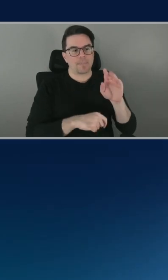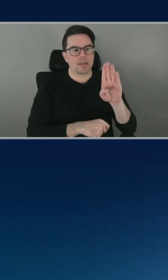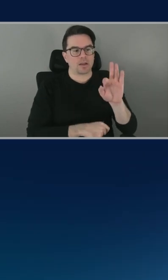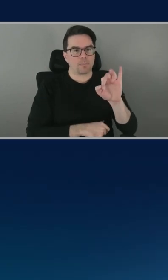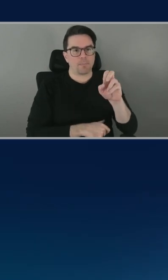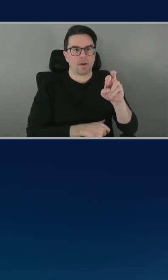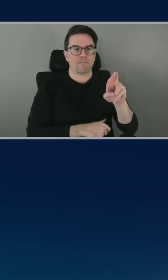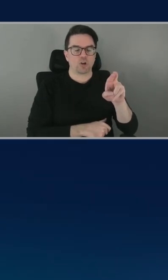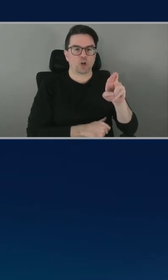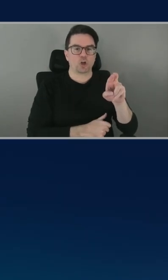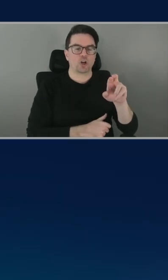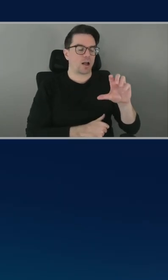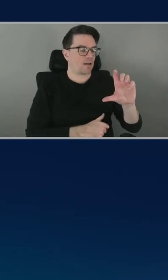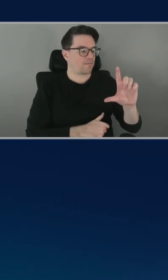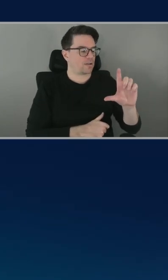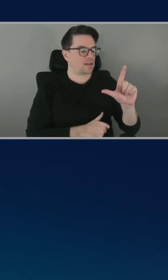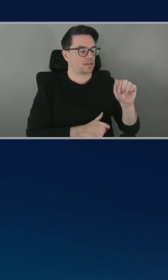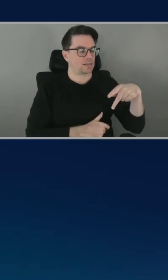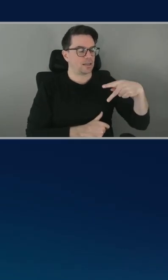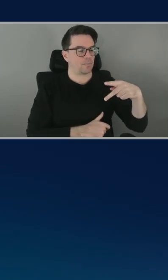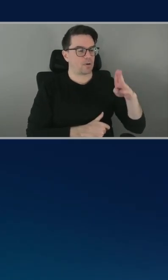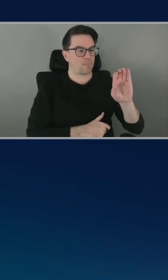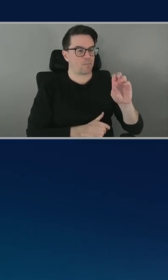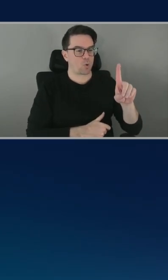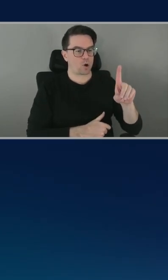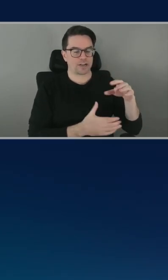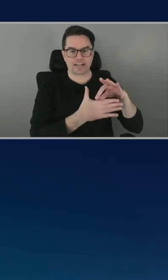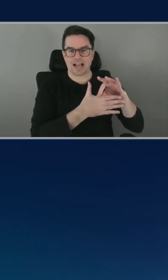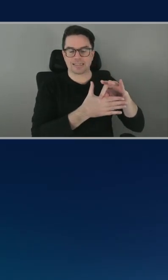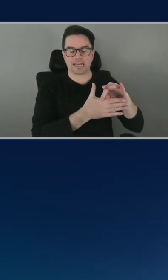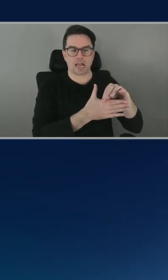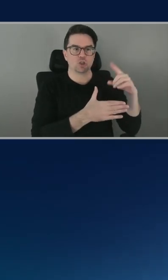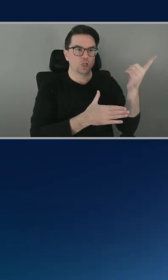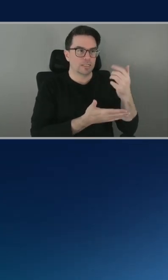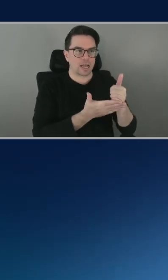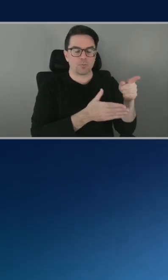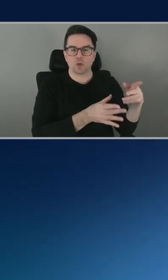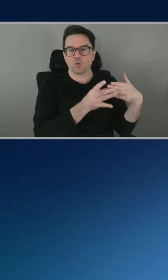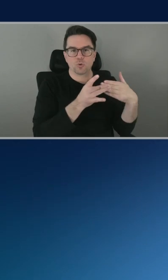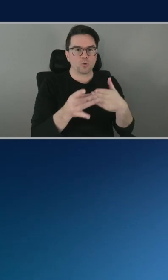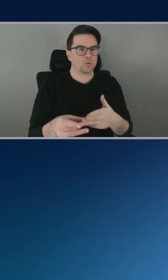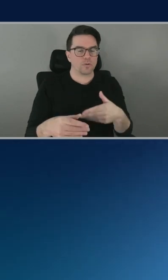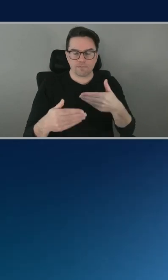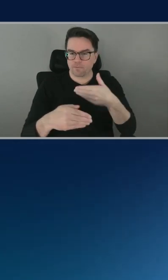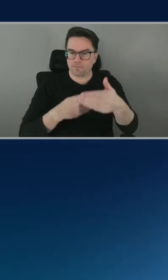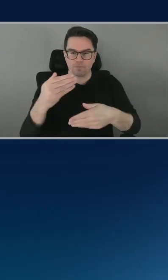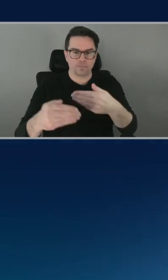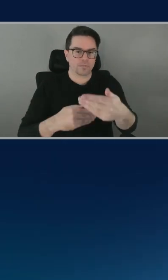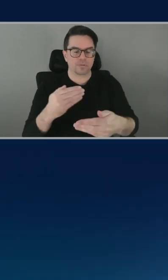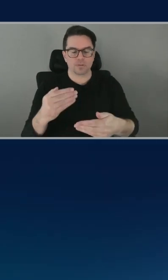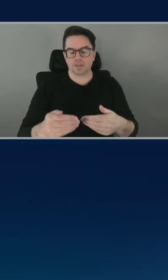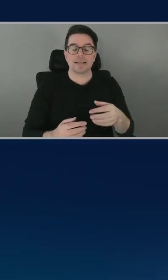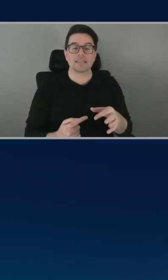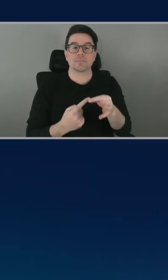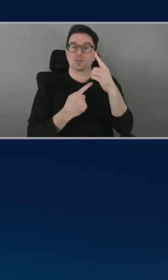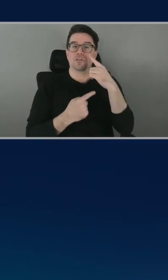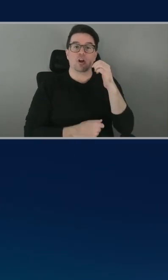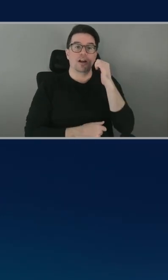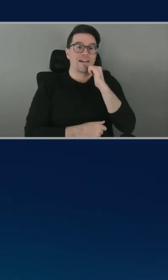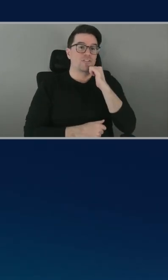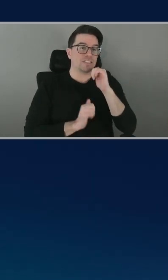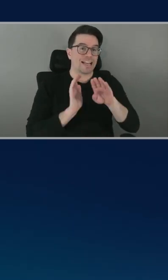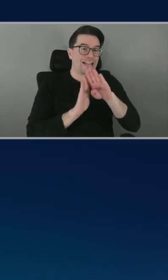content to be able to carry forward. And just for the regular admin or dev in their day-to-day, this is huge. Totally. This is a